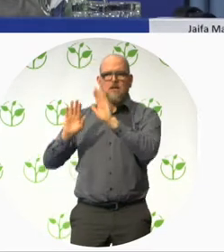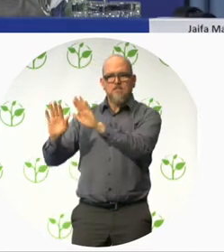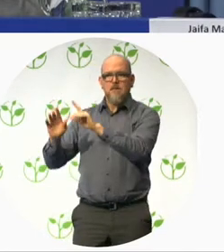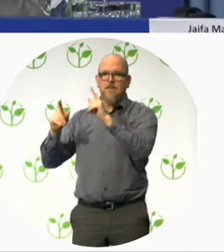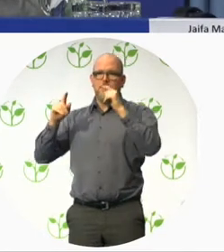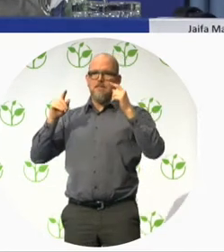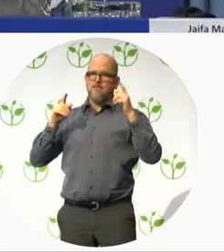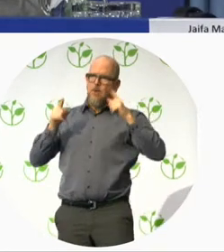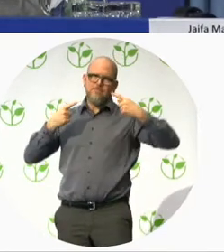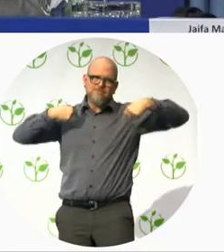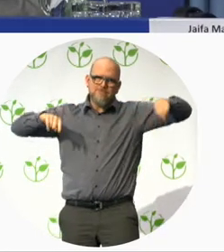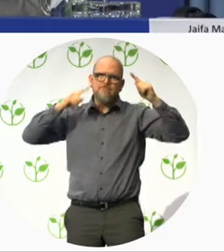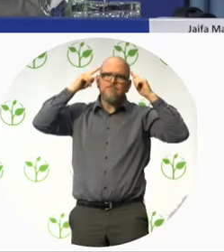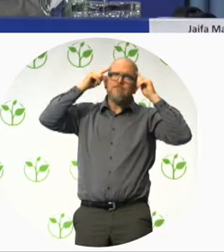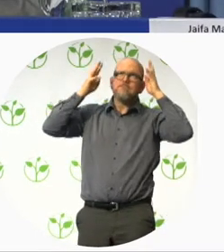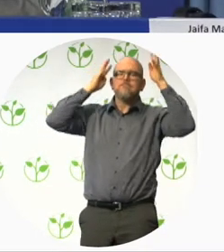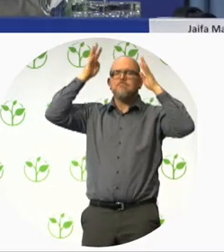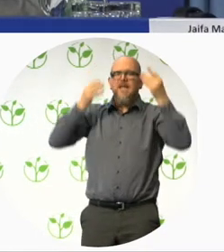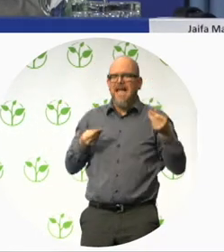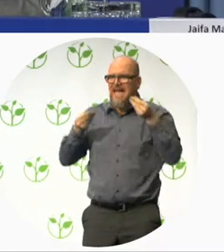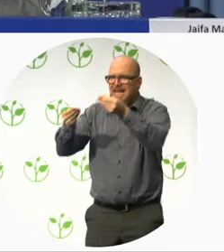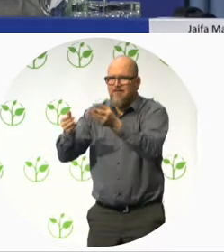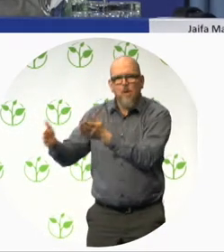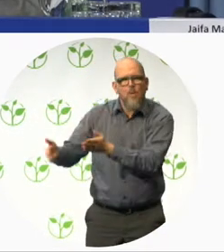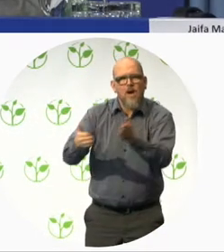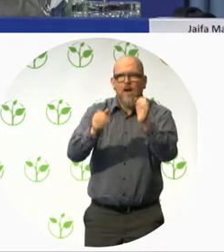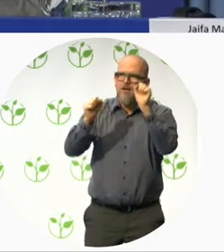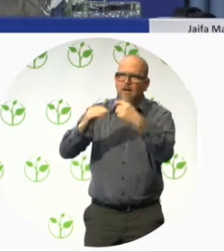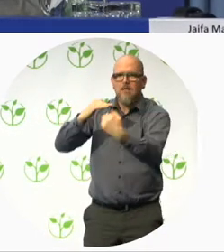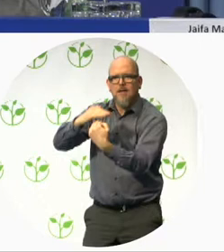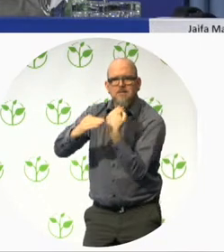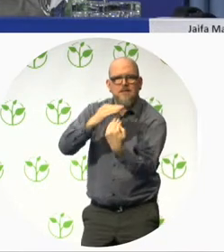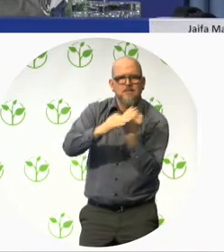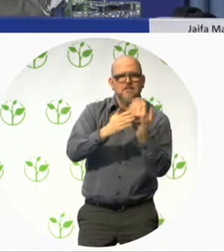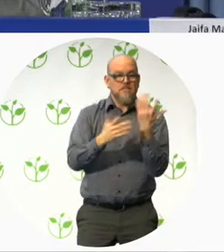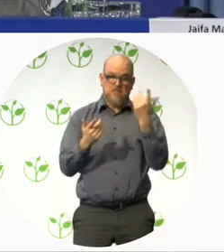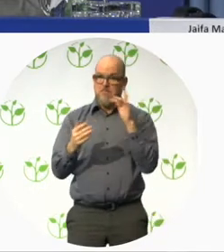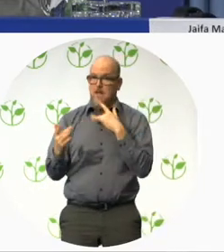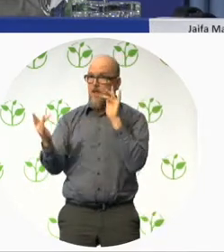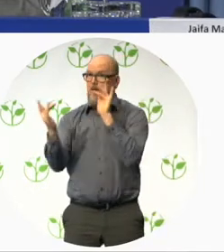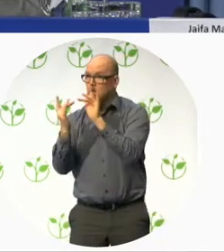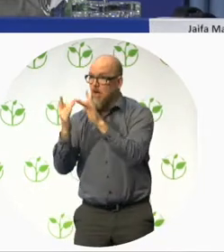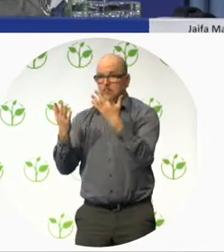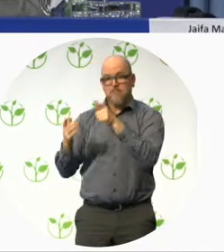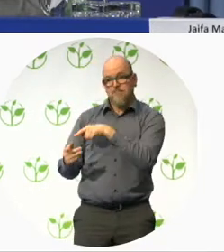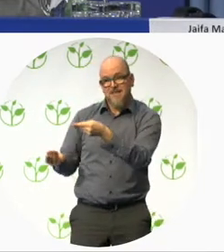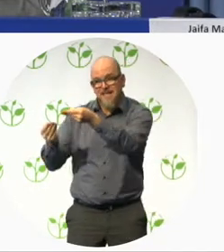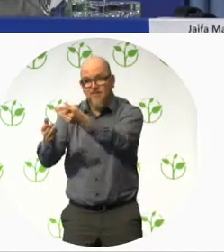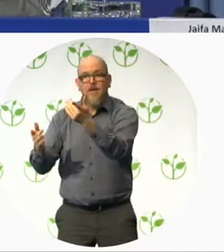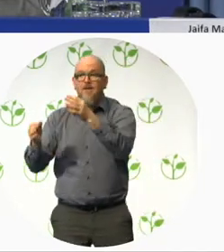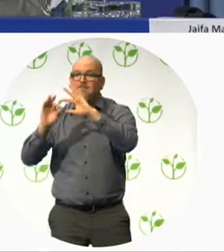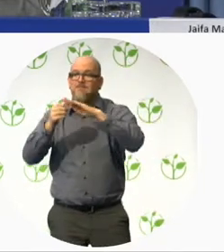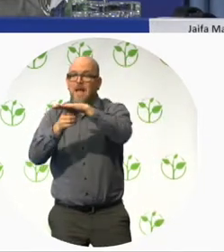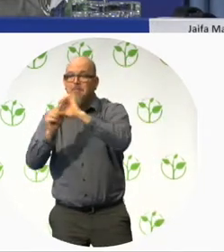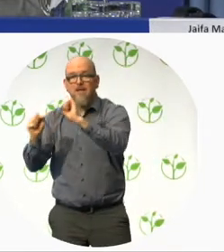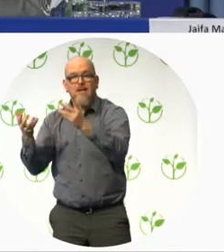the means even to be in contact with their loved ones. Jointly with the